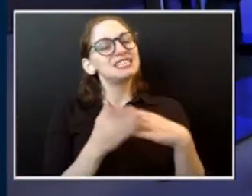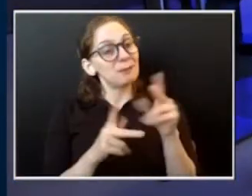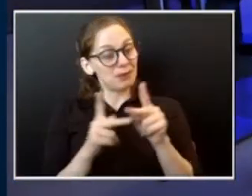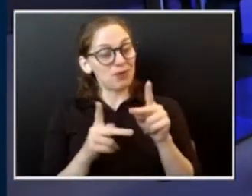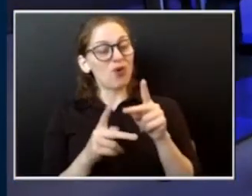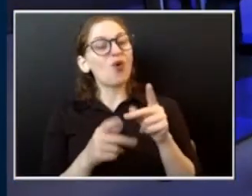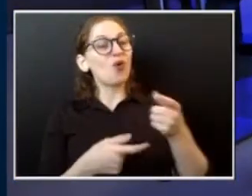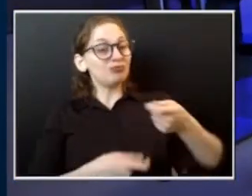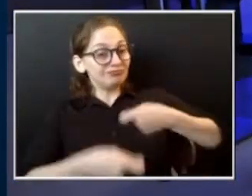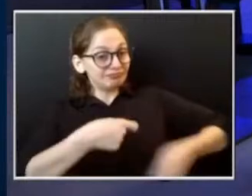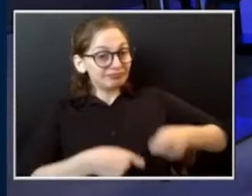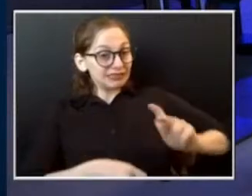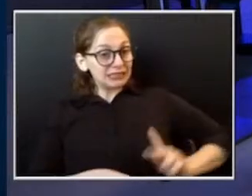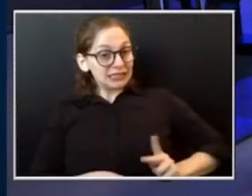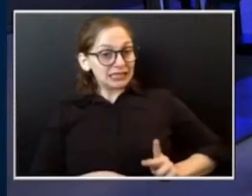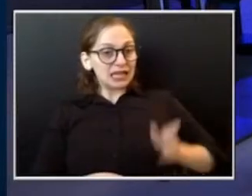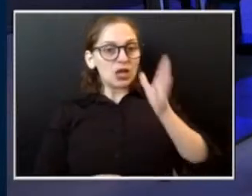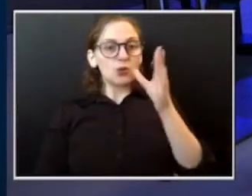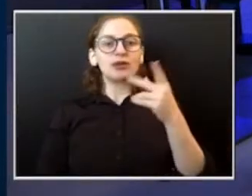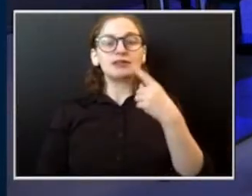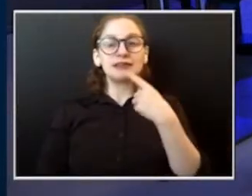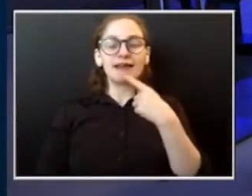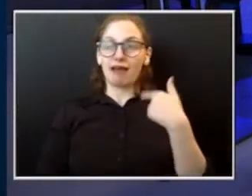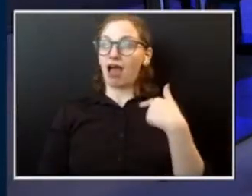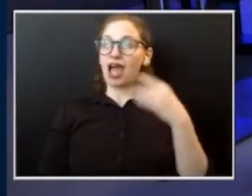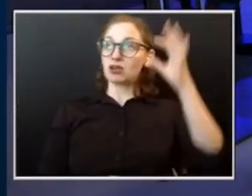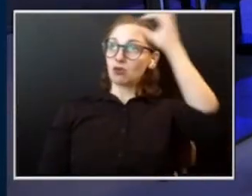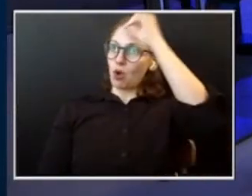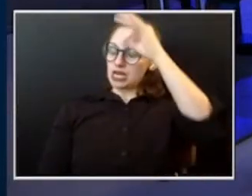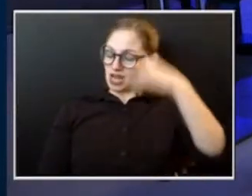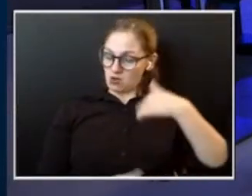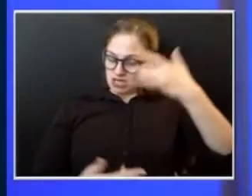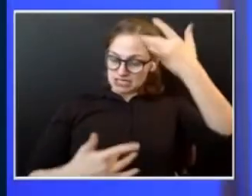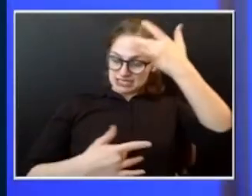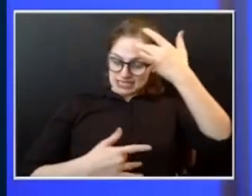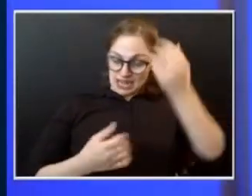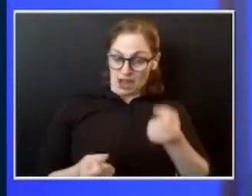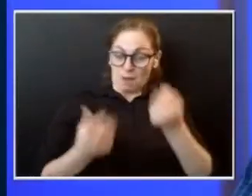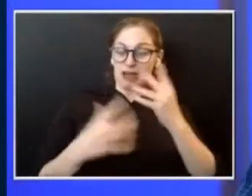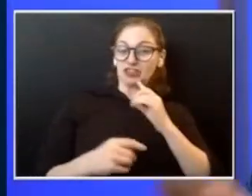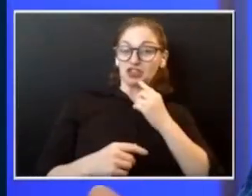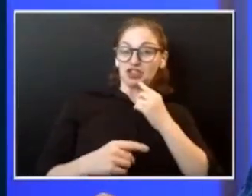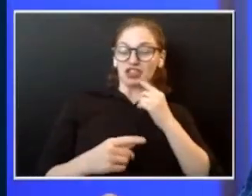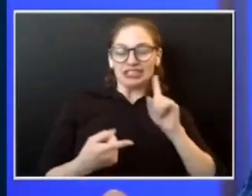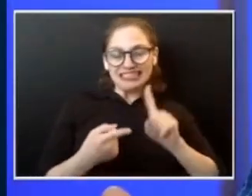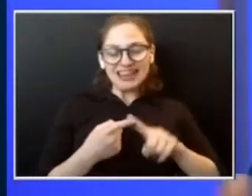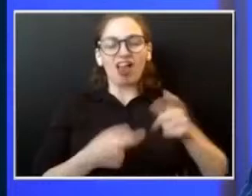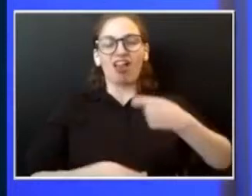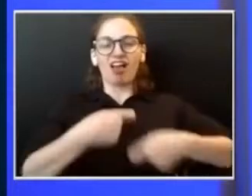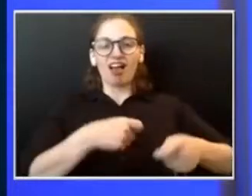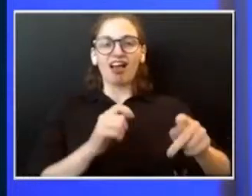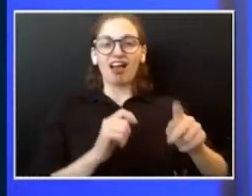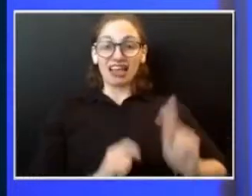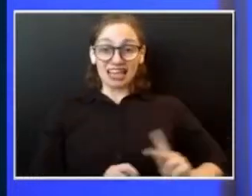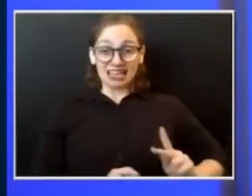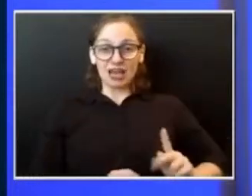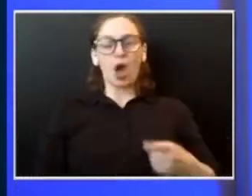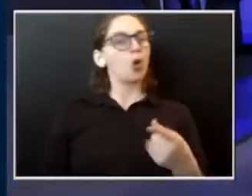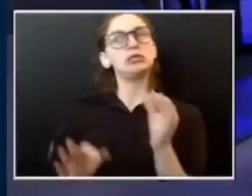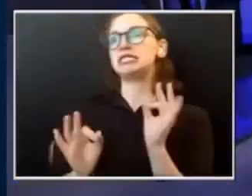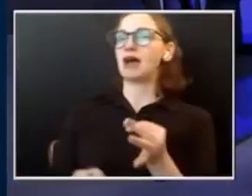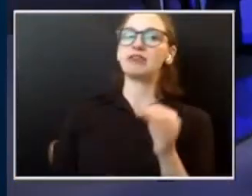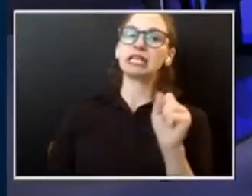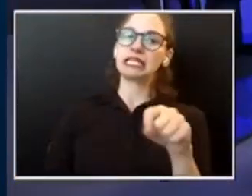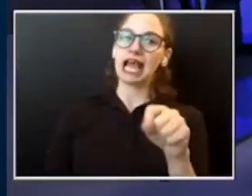they suddenly got the new kidney and felt the difference. Yes. Is that Huge. fair? Yes, absolutely. I would ask slow, my wife. gradual decline, all of a sudden, boom.